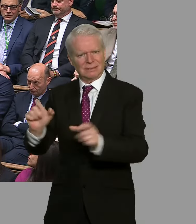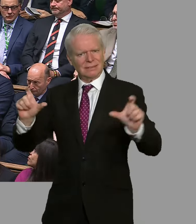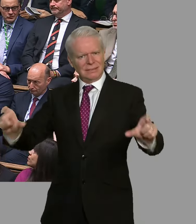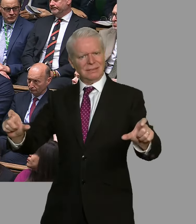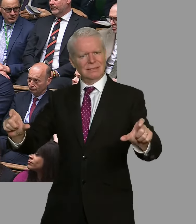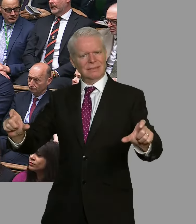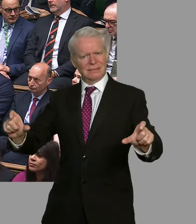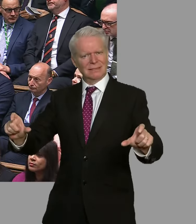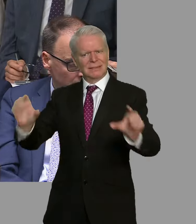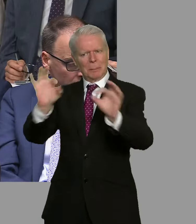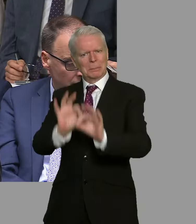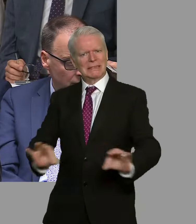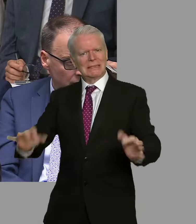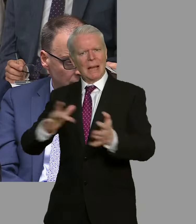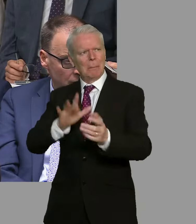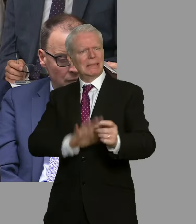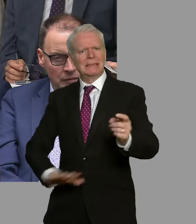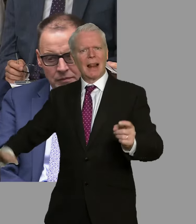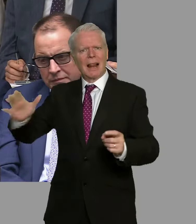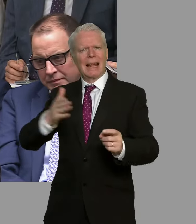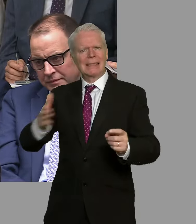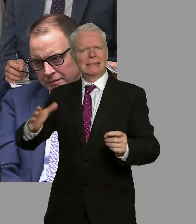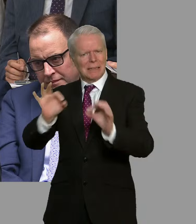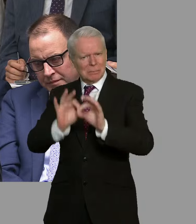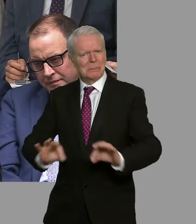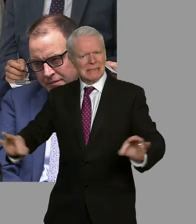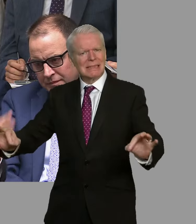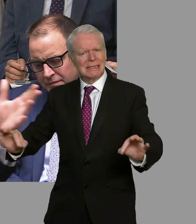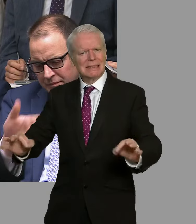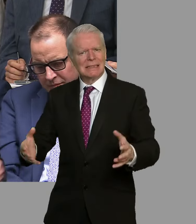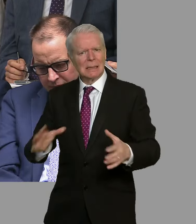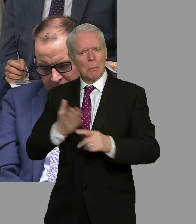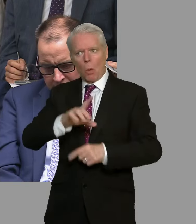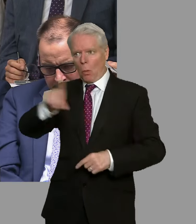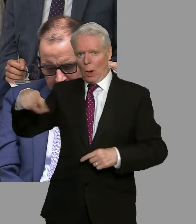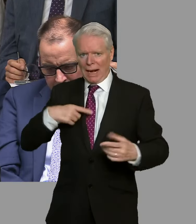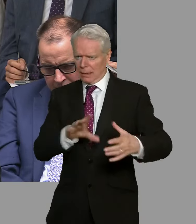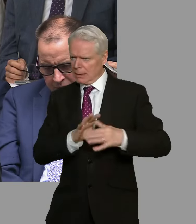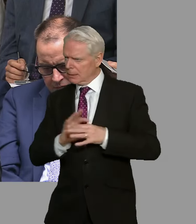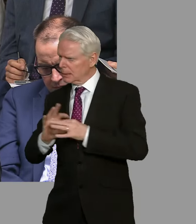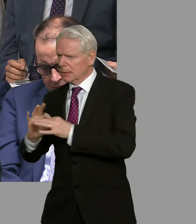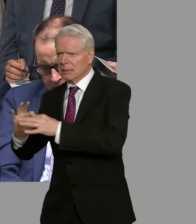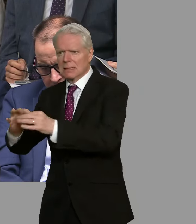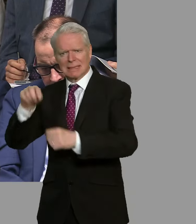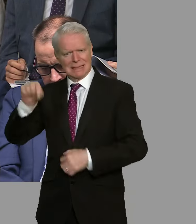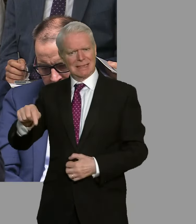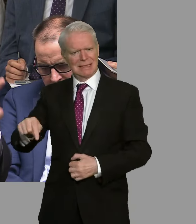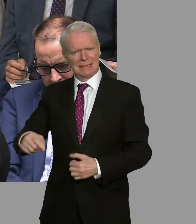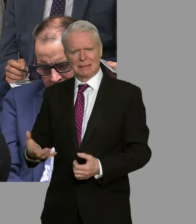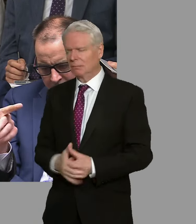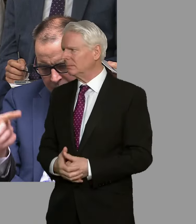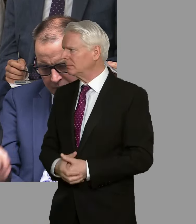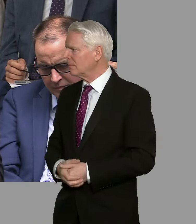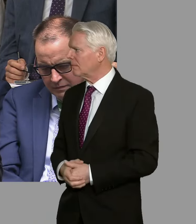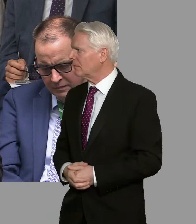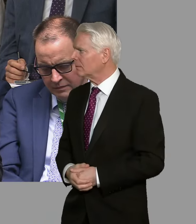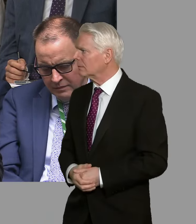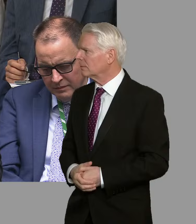all the country. So last Friday, I was joined at Durdle Door by my honourable friends, the members for Bournemouth East, Bournemouth West, Poole, and